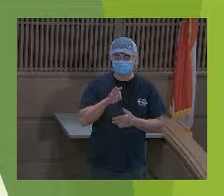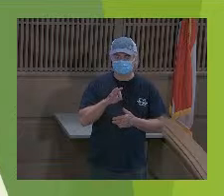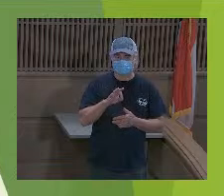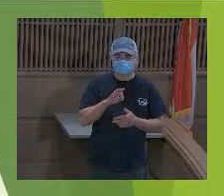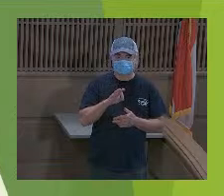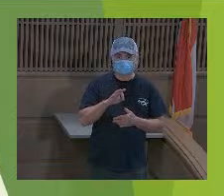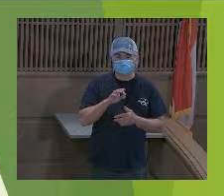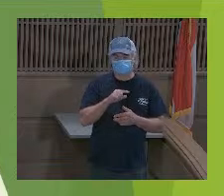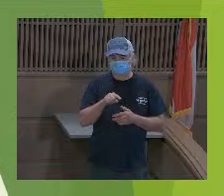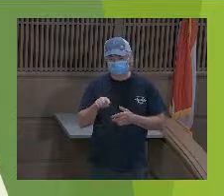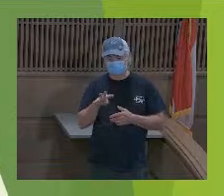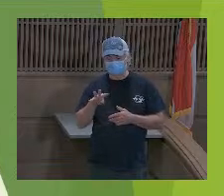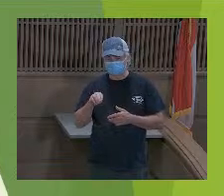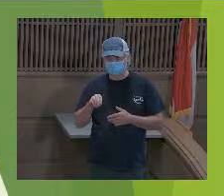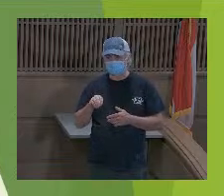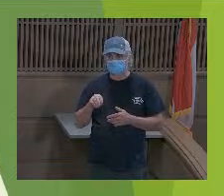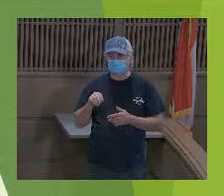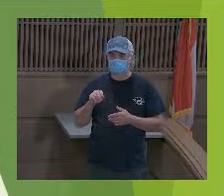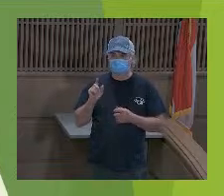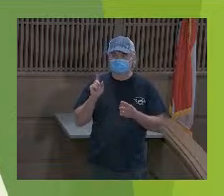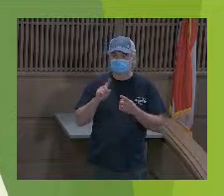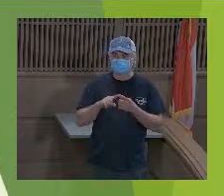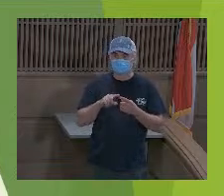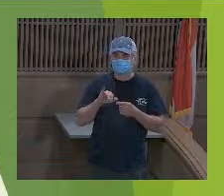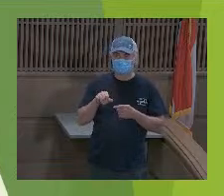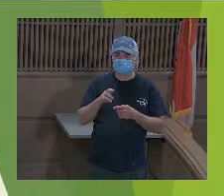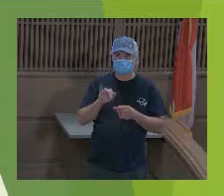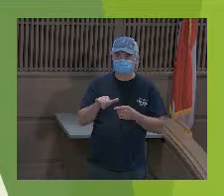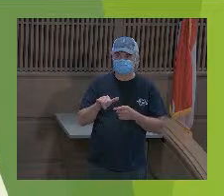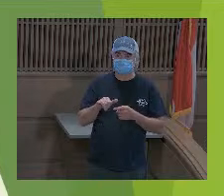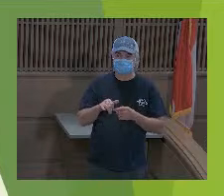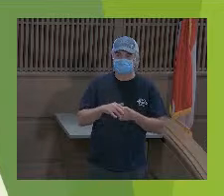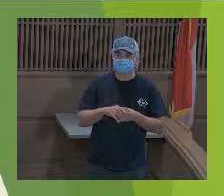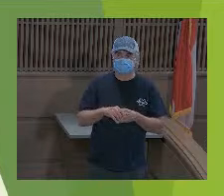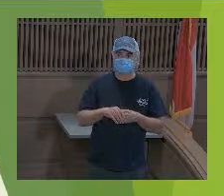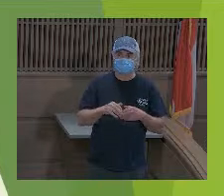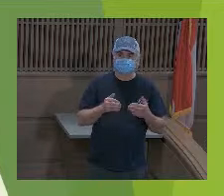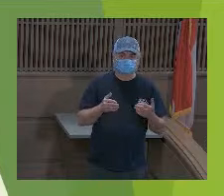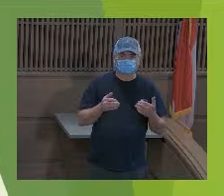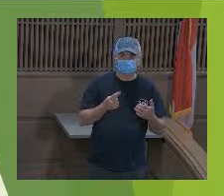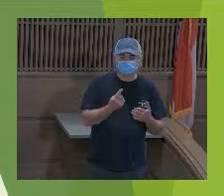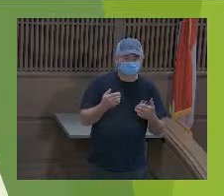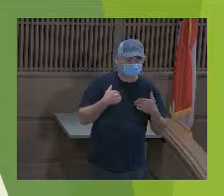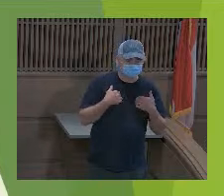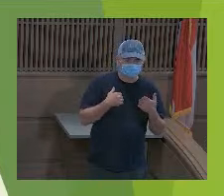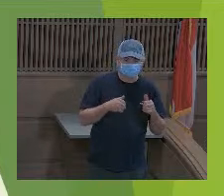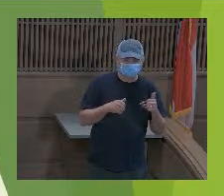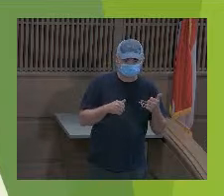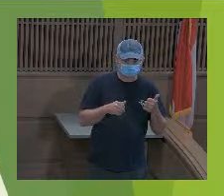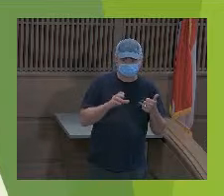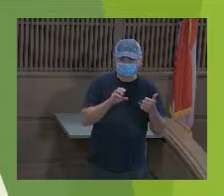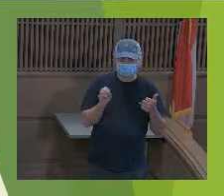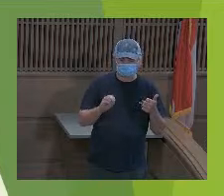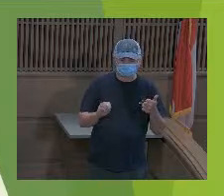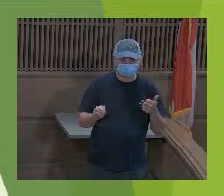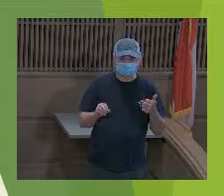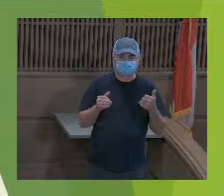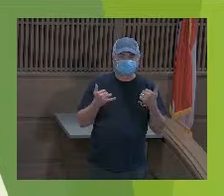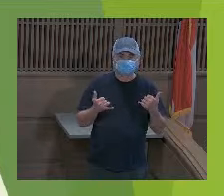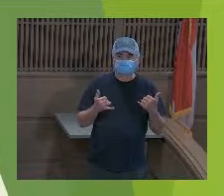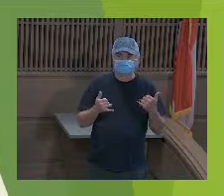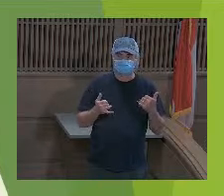until July 15th of this year, that group represented only 10%, whereas now it